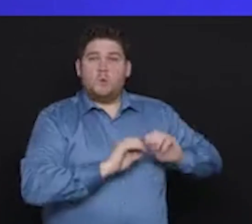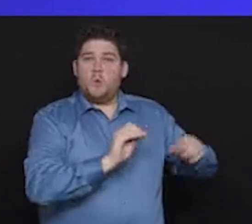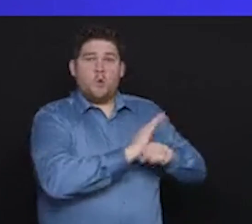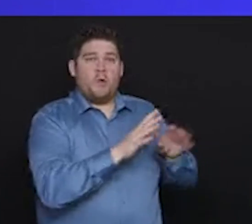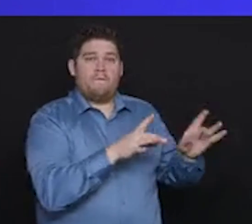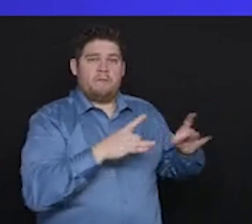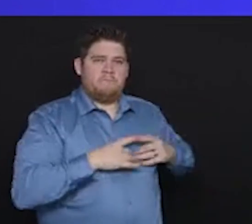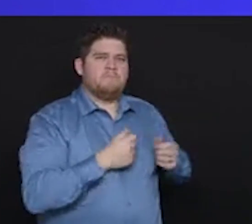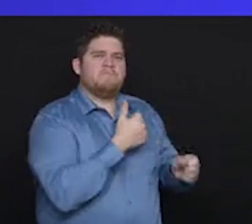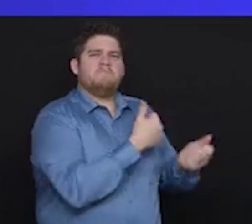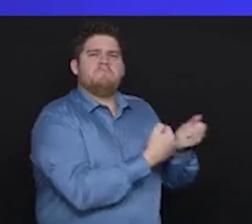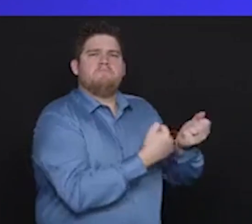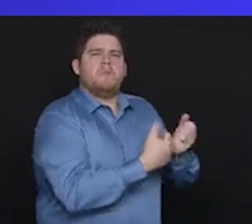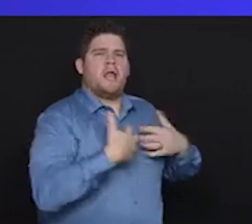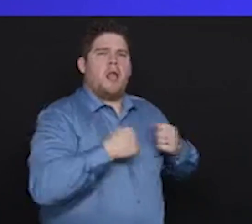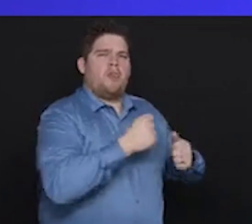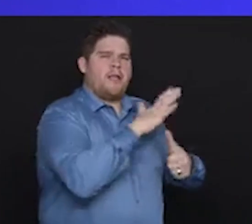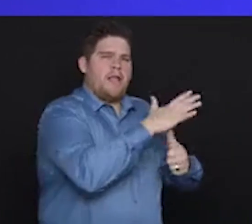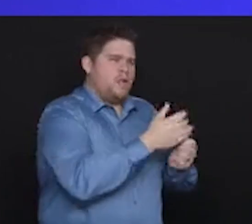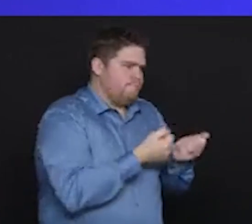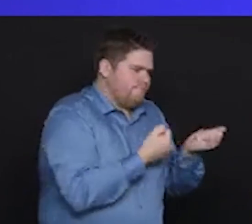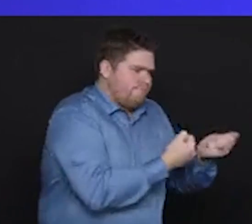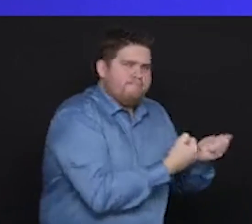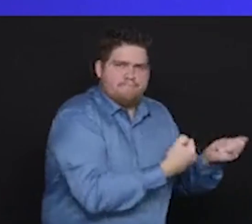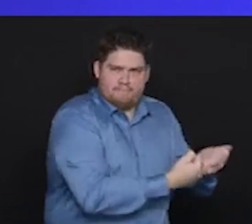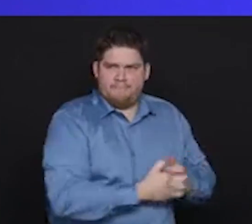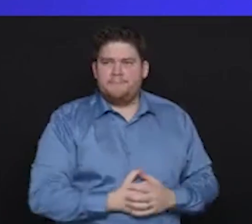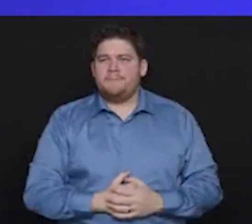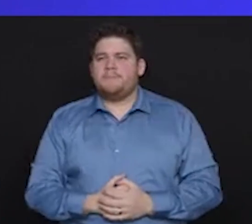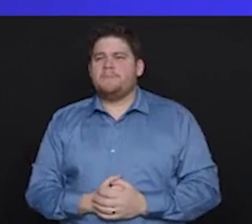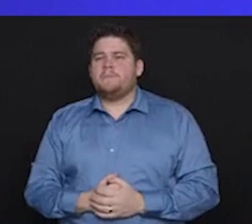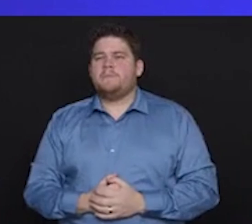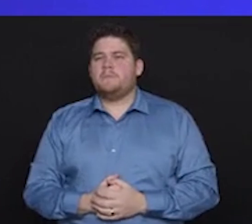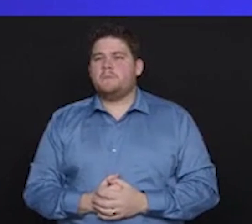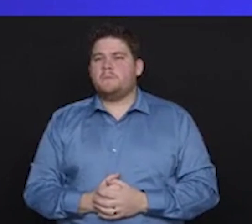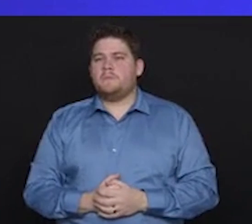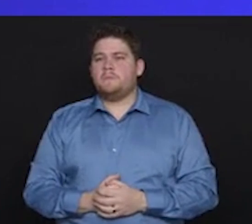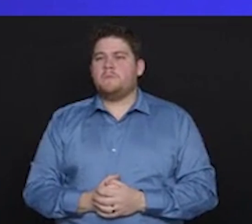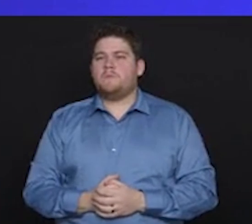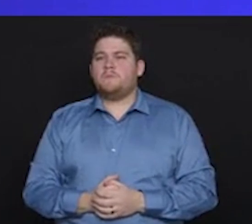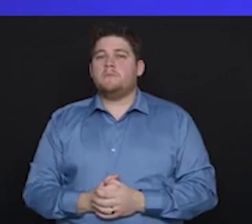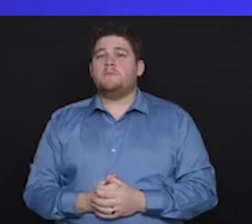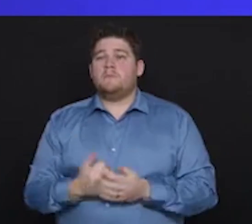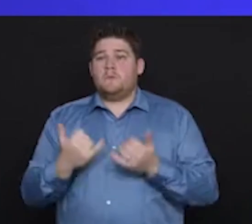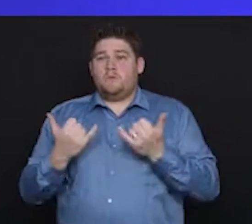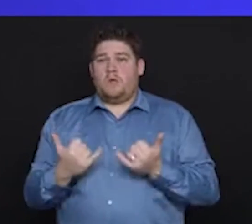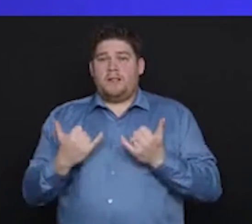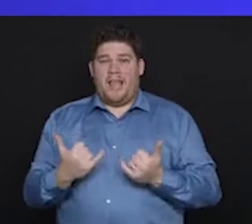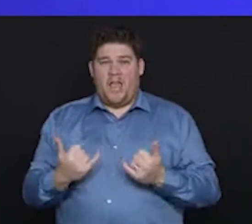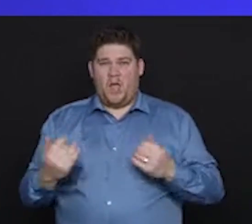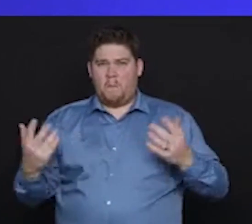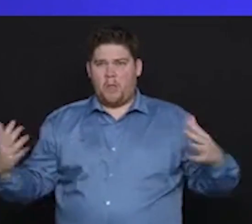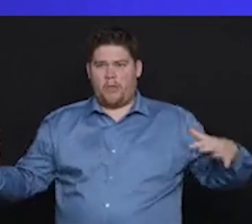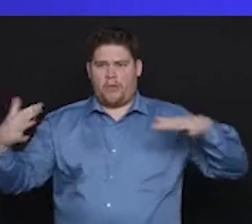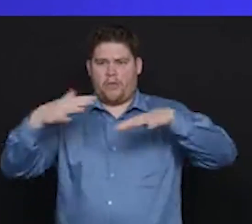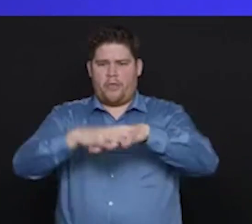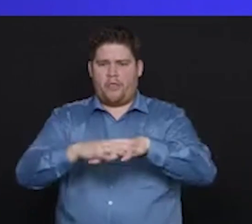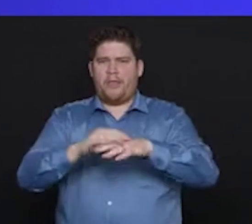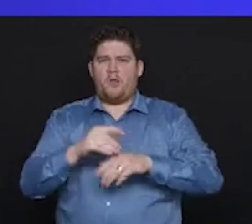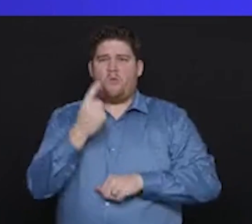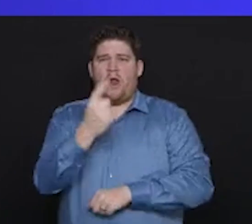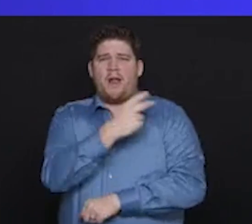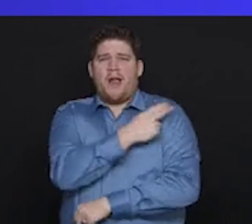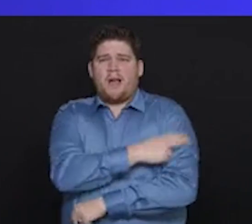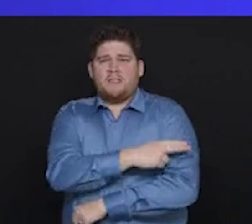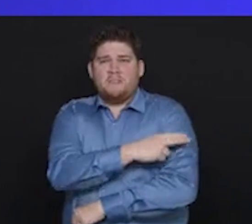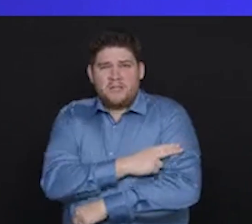area together. And staff who look after them don't look after other people in the hospital. It's not like we have people sprinkled throughout